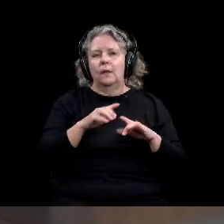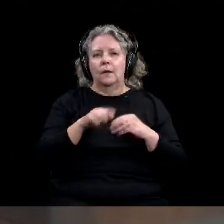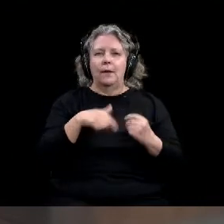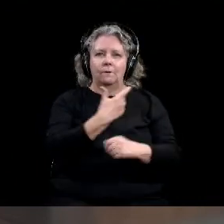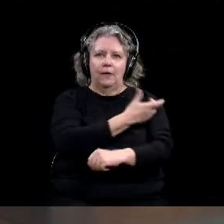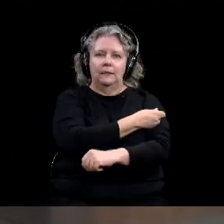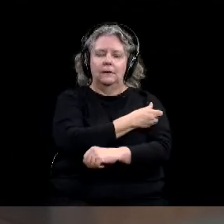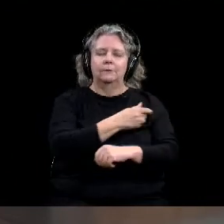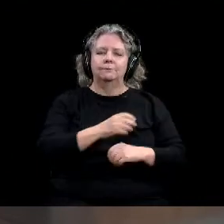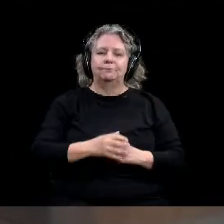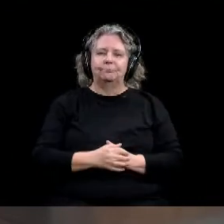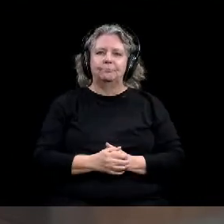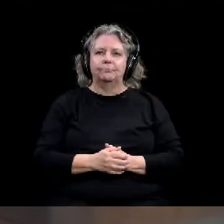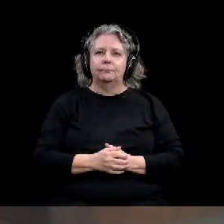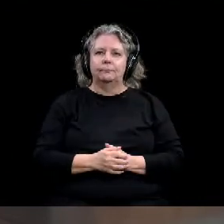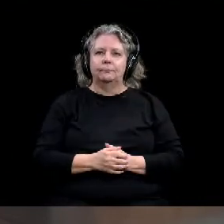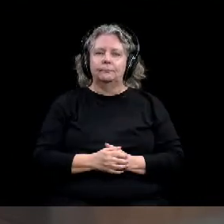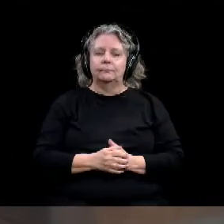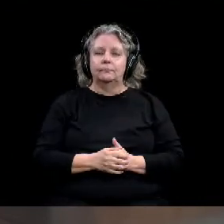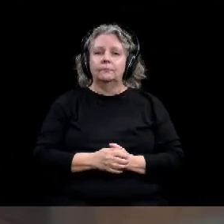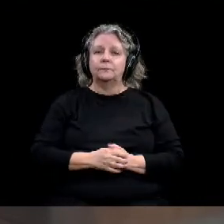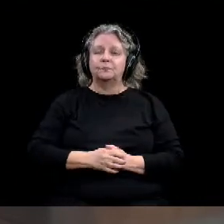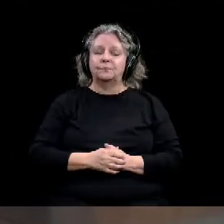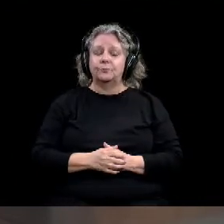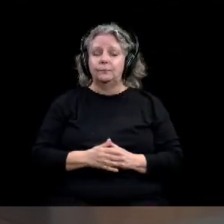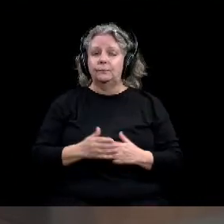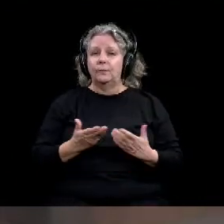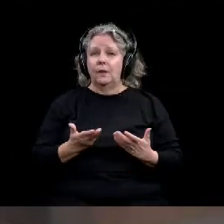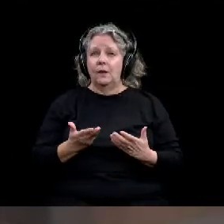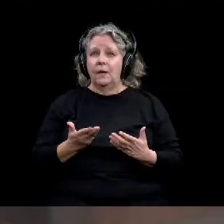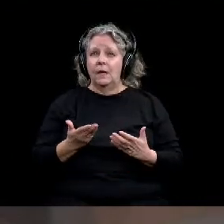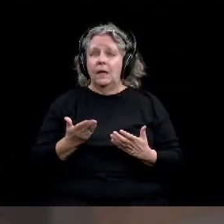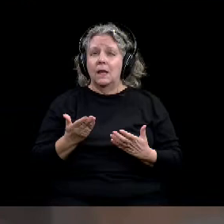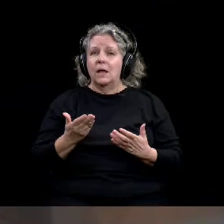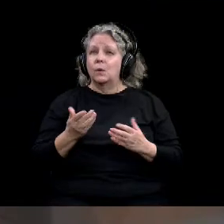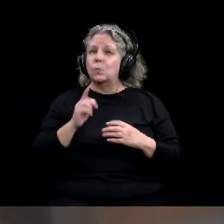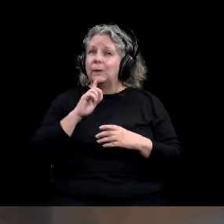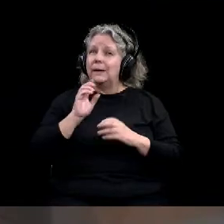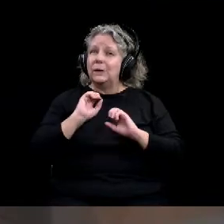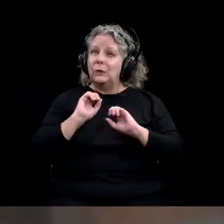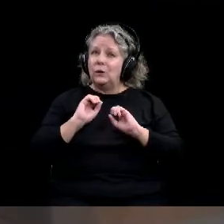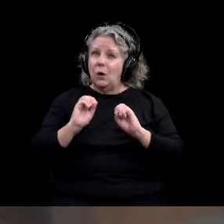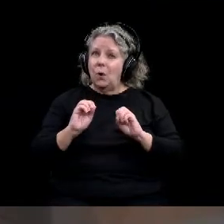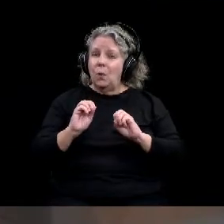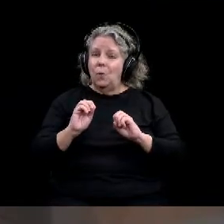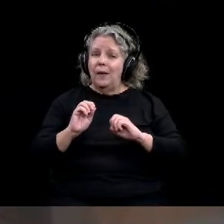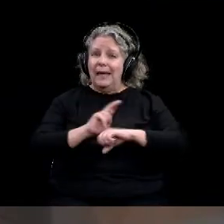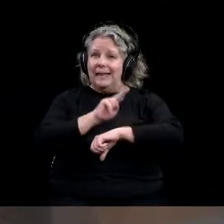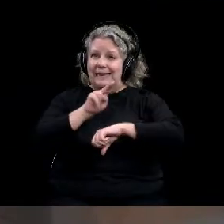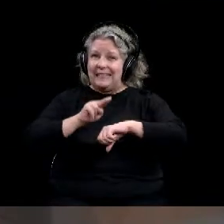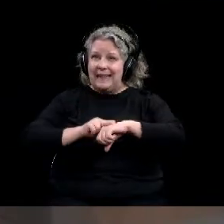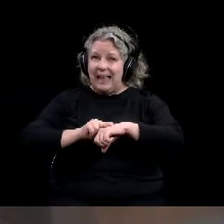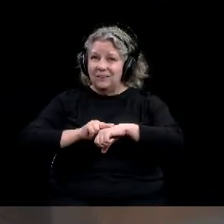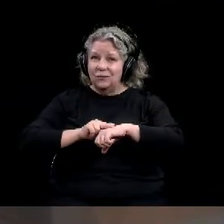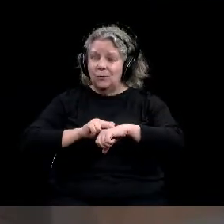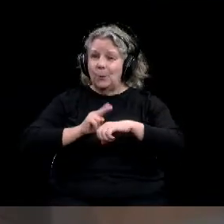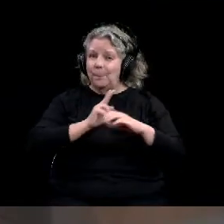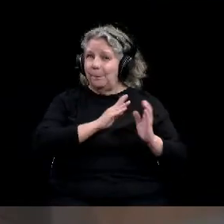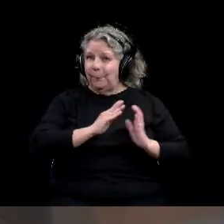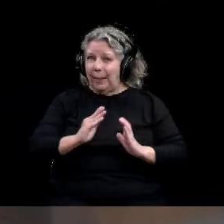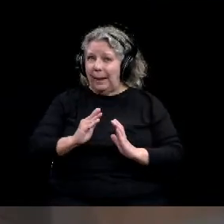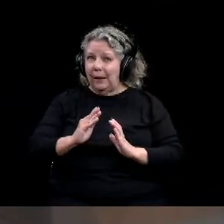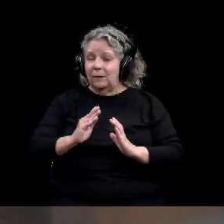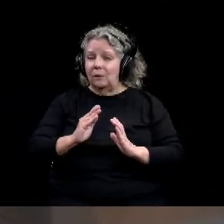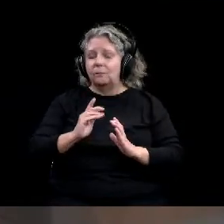a coordinated and clear national plan regarding the distribution of vaccinations, I'm thankful for our community partners, like